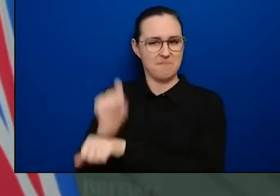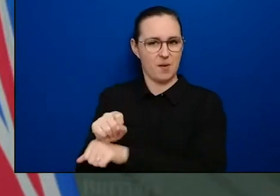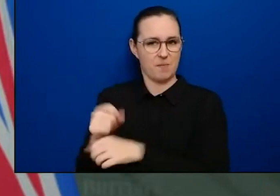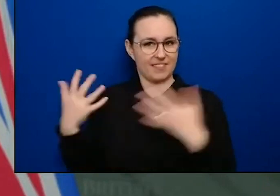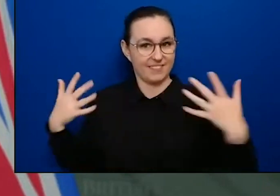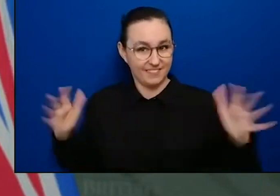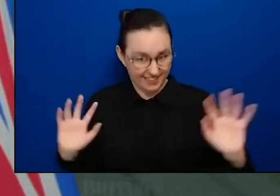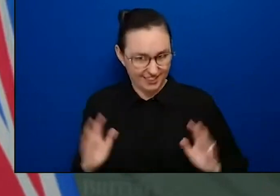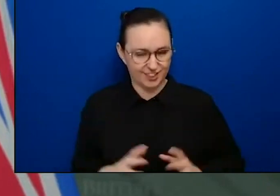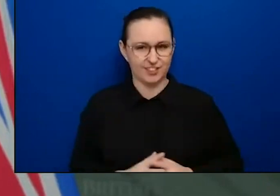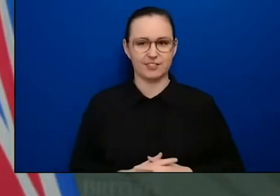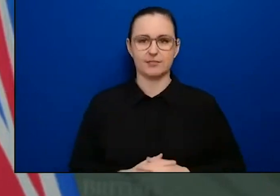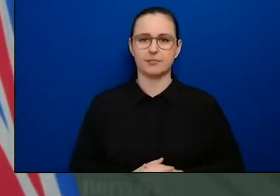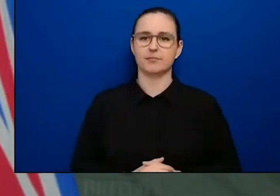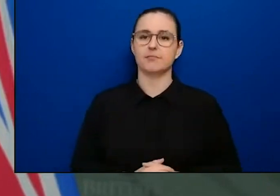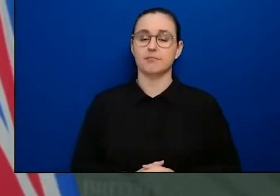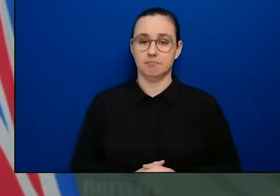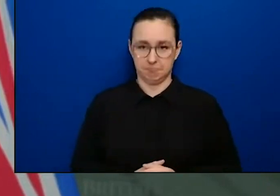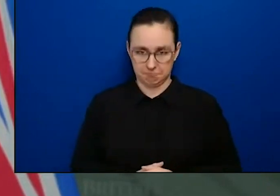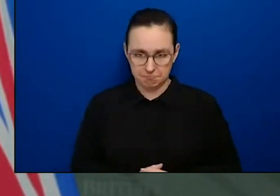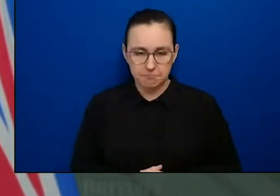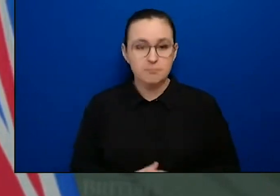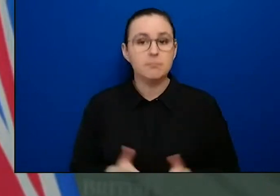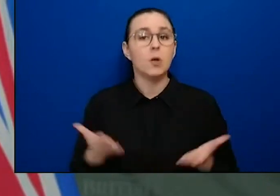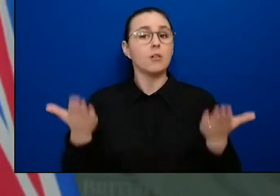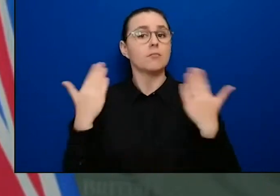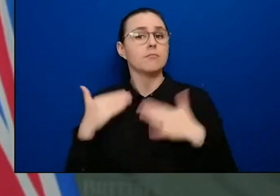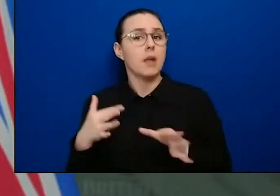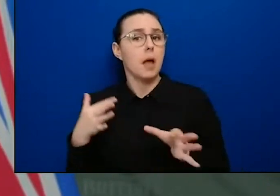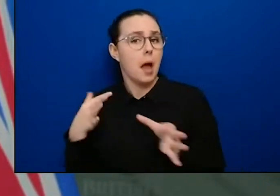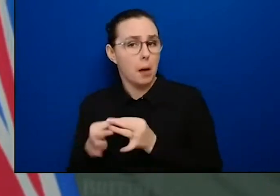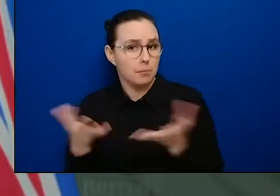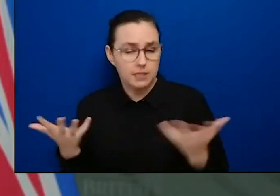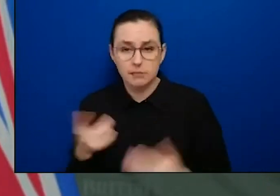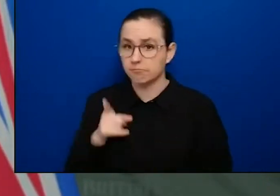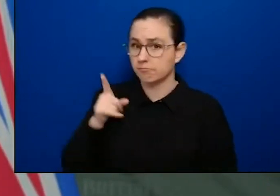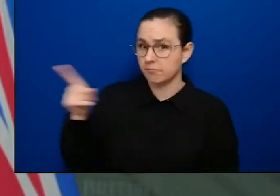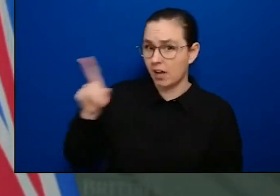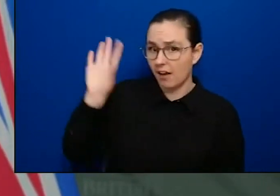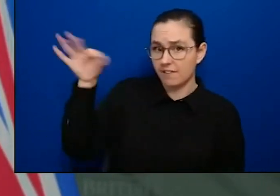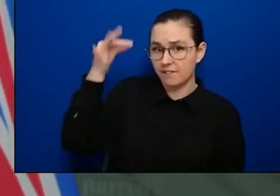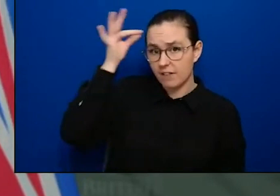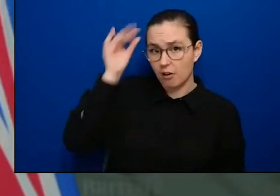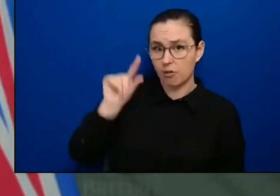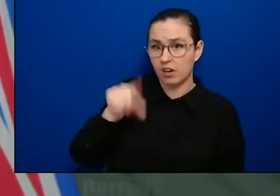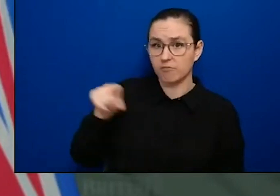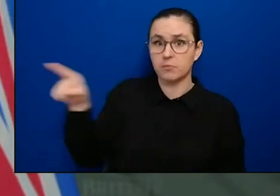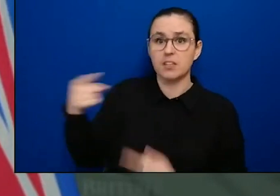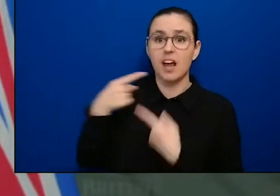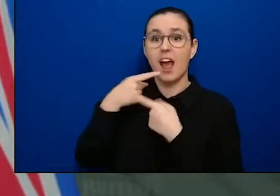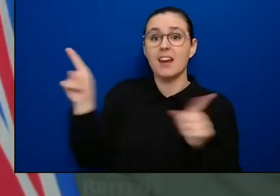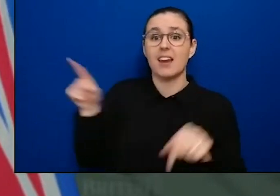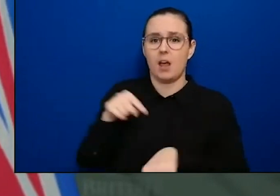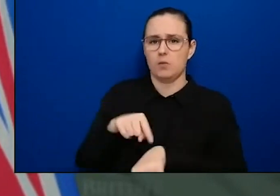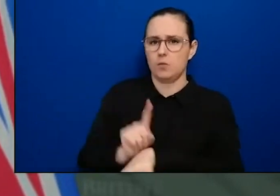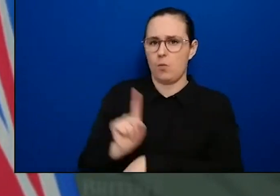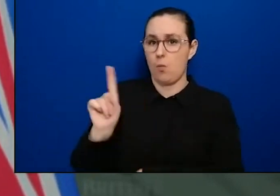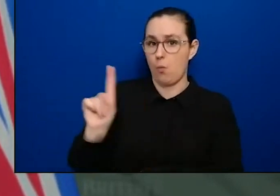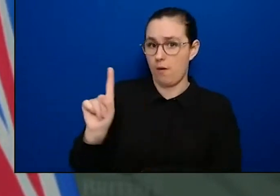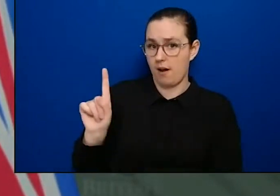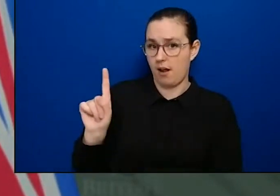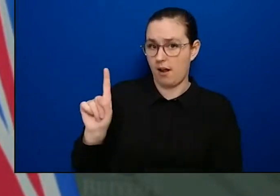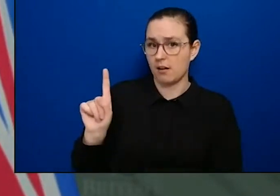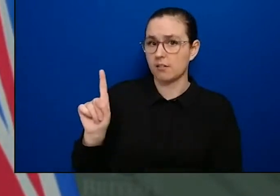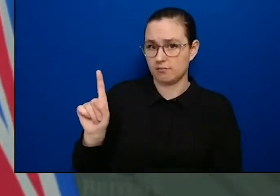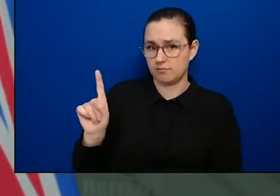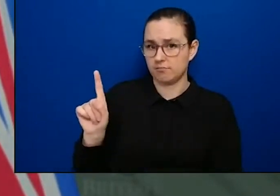subject. Next, I just want to note that the federal government made an announcement at 1 o'clock, which all of you will,